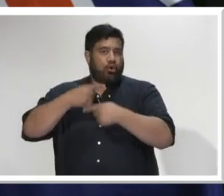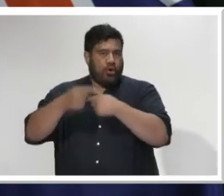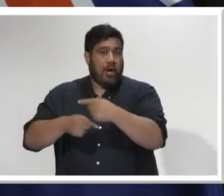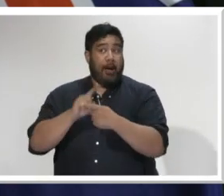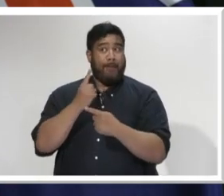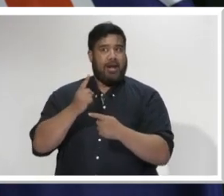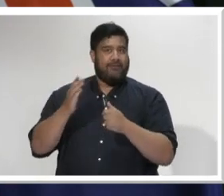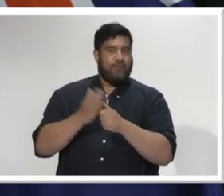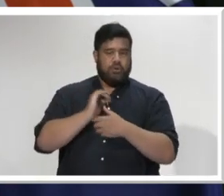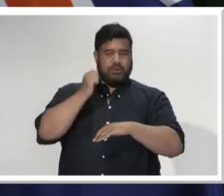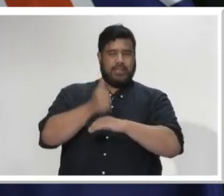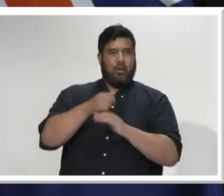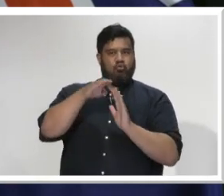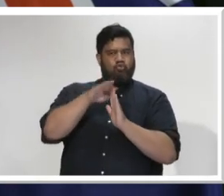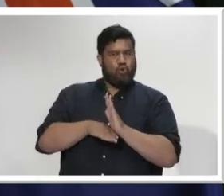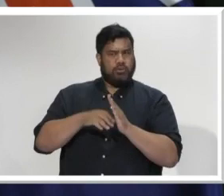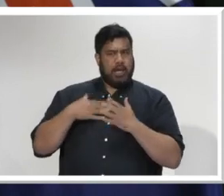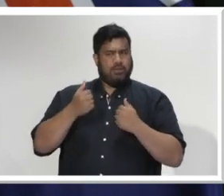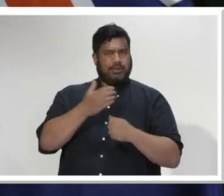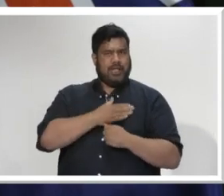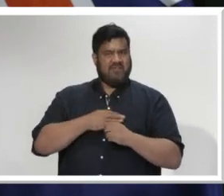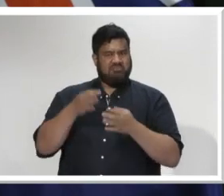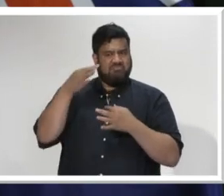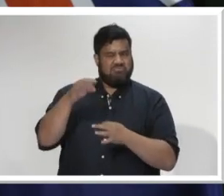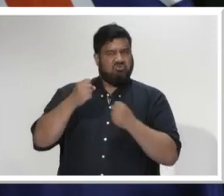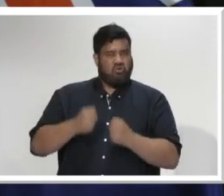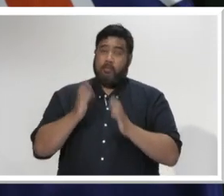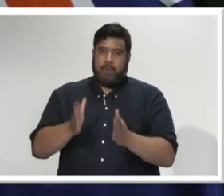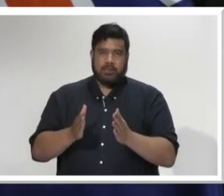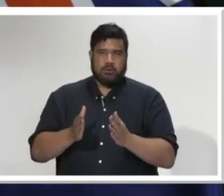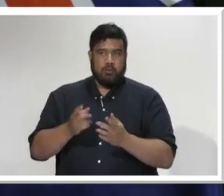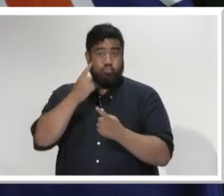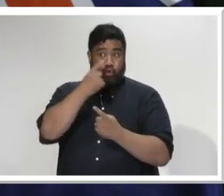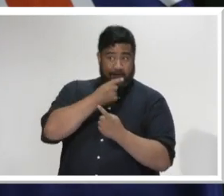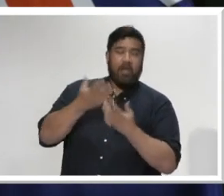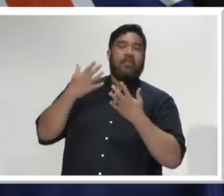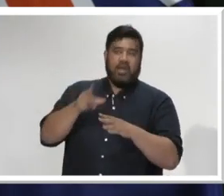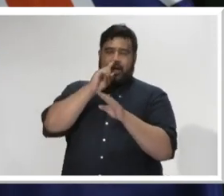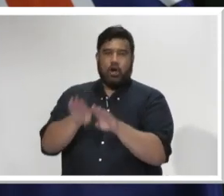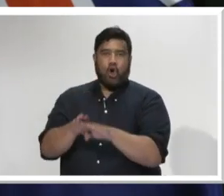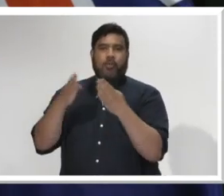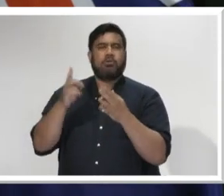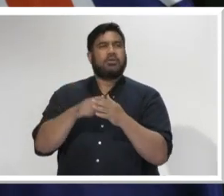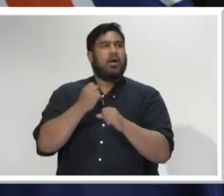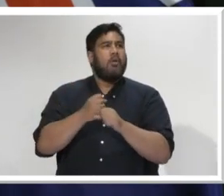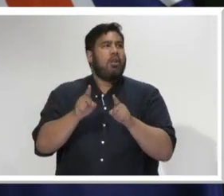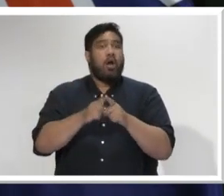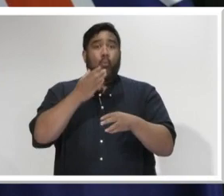businesses currently operating have. That includes things like social distancing and good hygiene